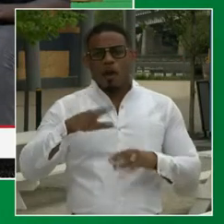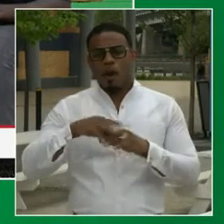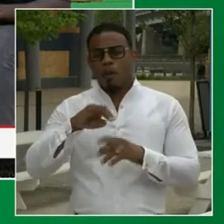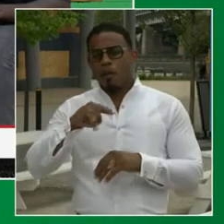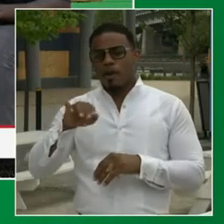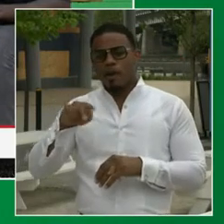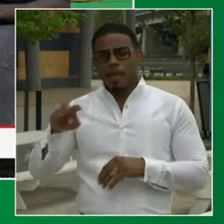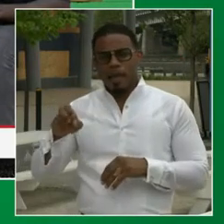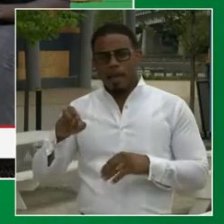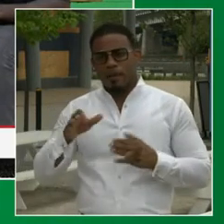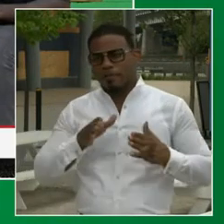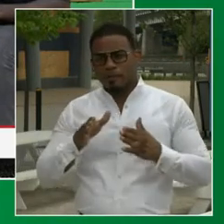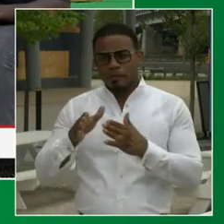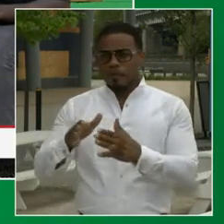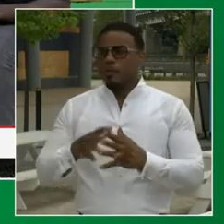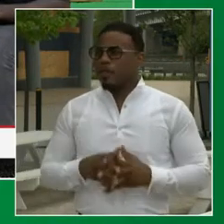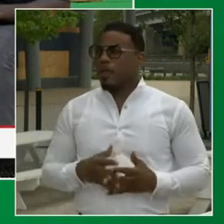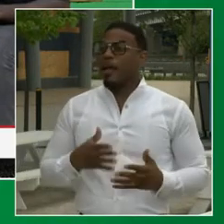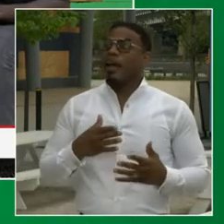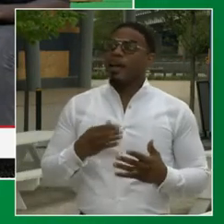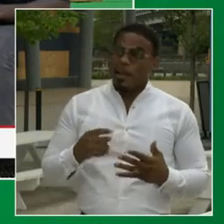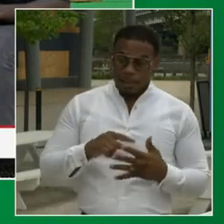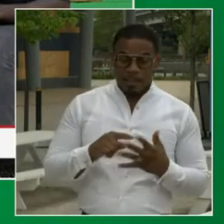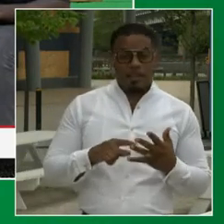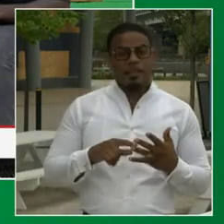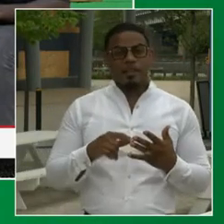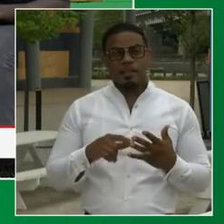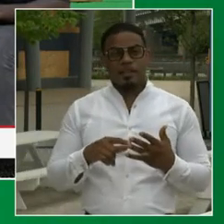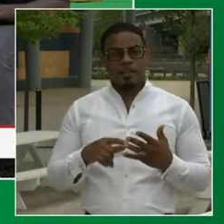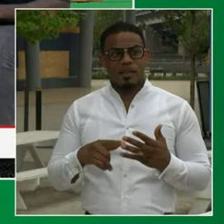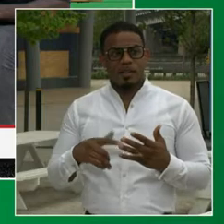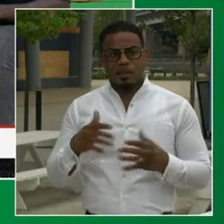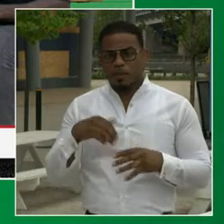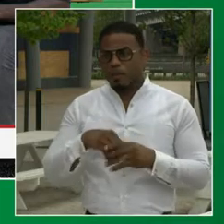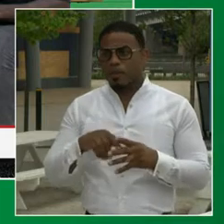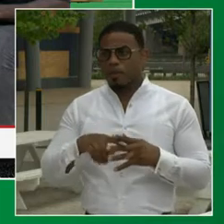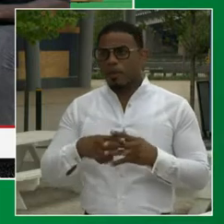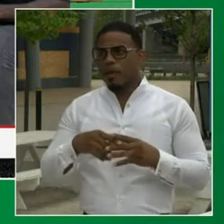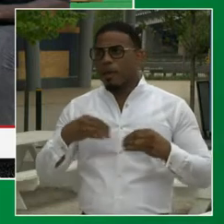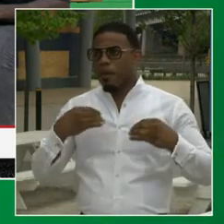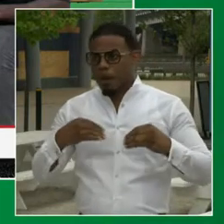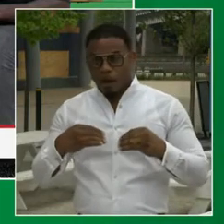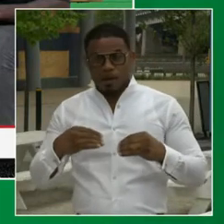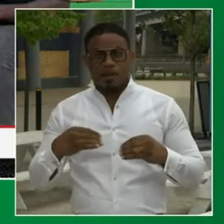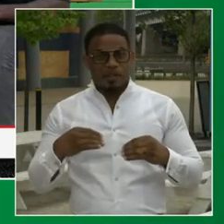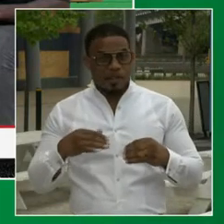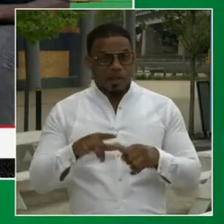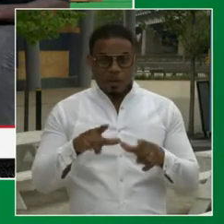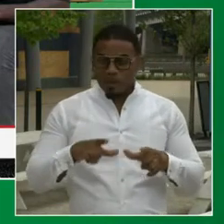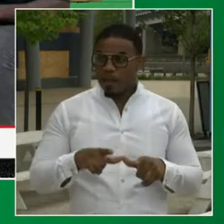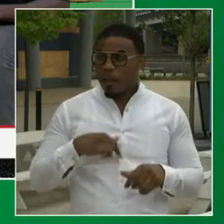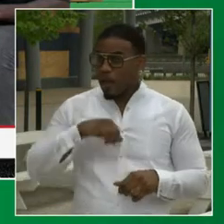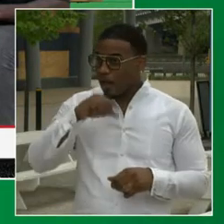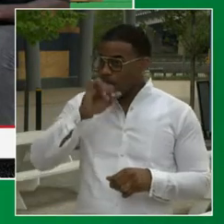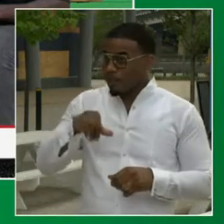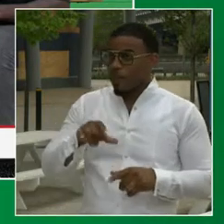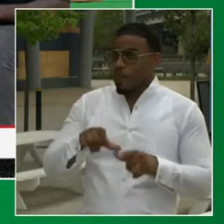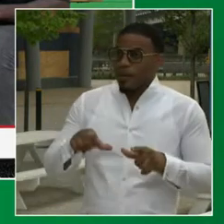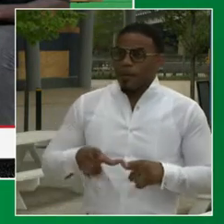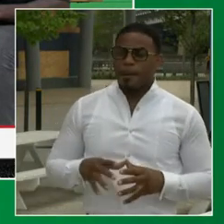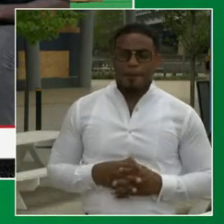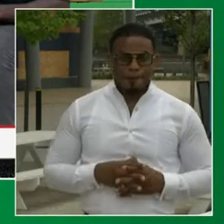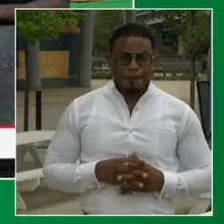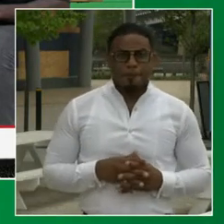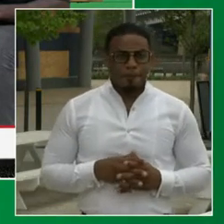Minnesota Avenue Benning corridor, and in the Benning Market Yes, location. which I love that